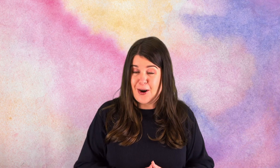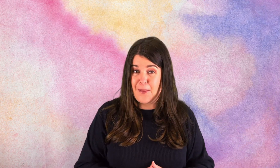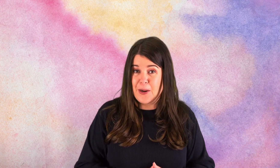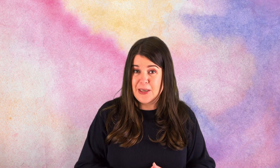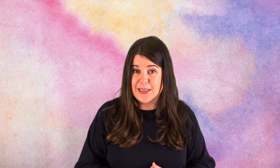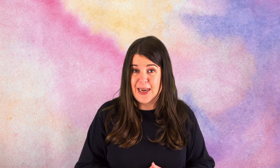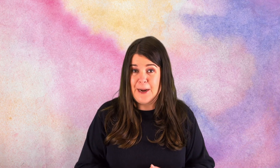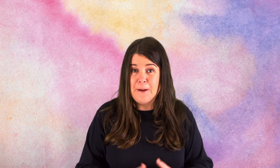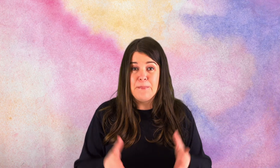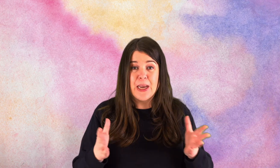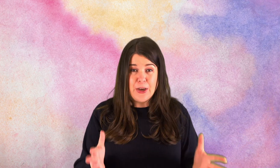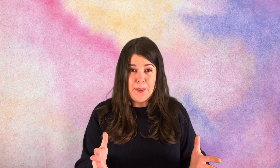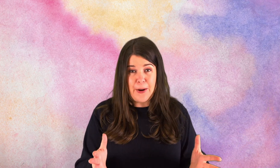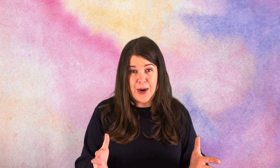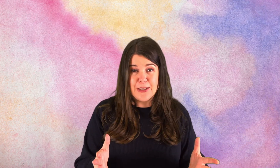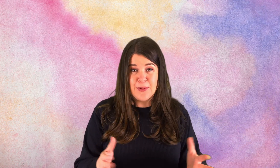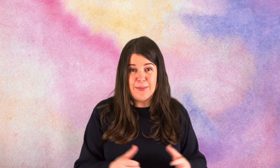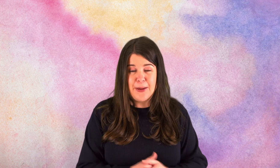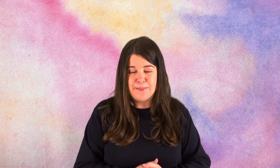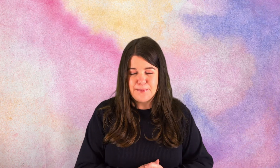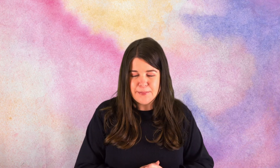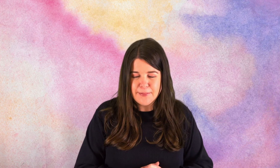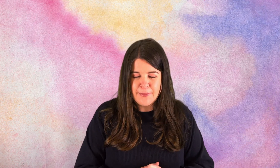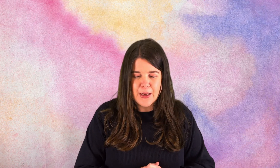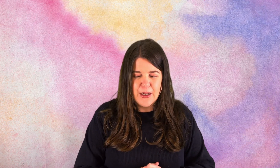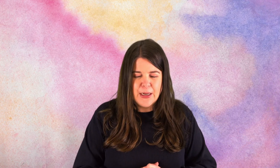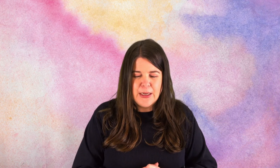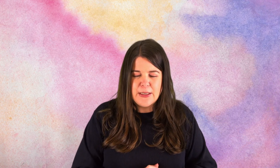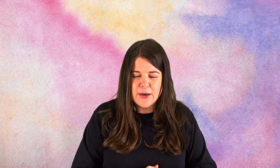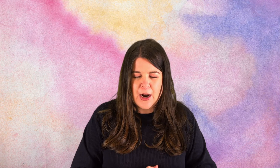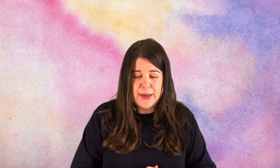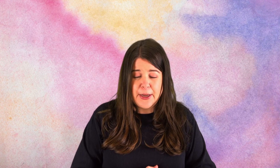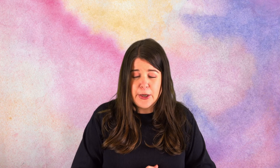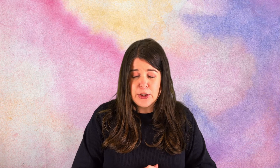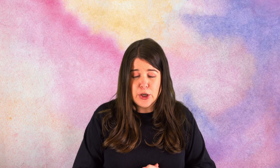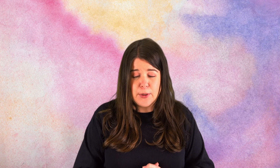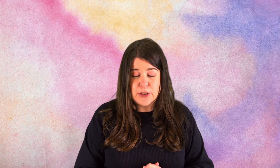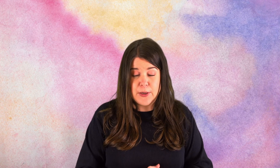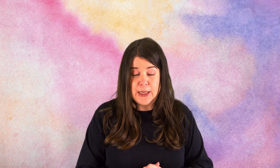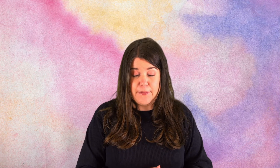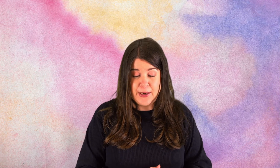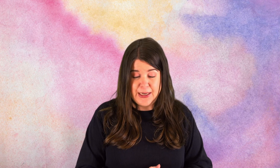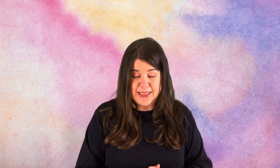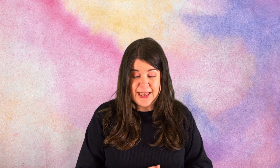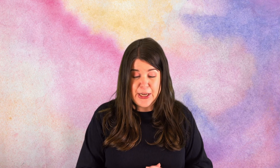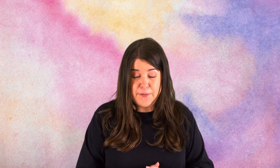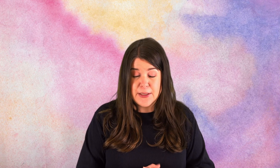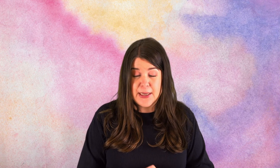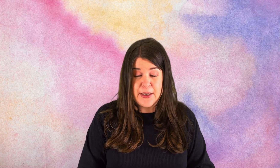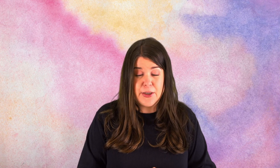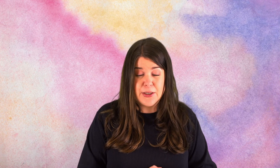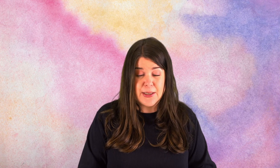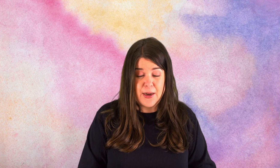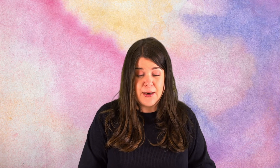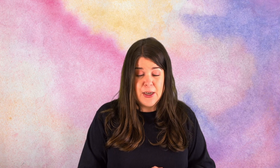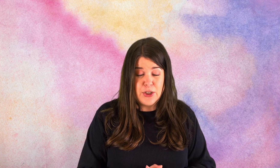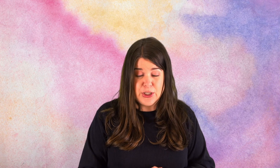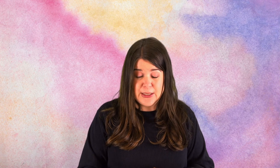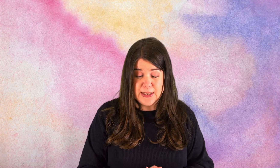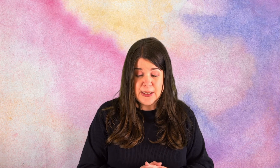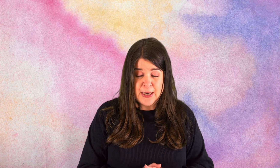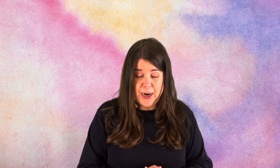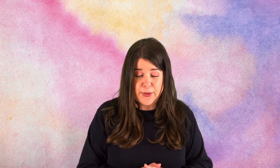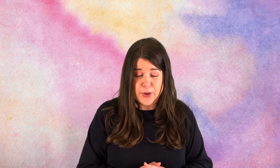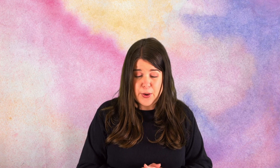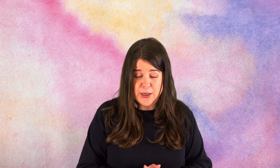got to talk about it today. Can you bow your heads with me? Dear God, thank you so much for loving us. Thank you for sending your son,